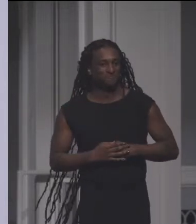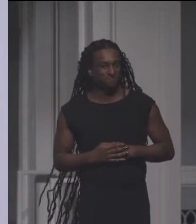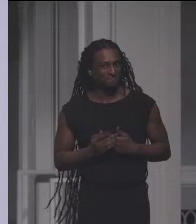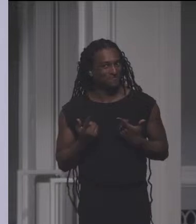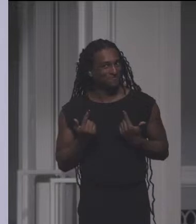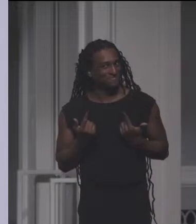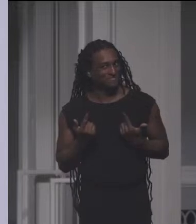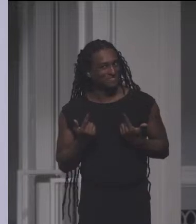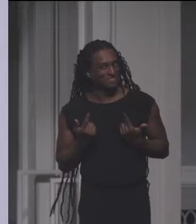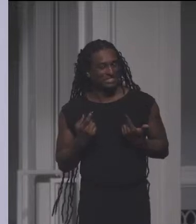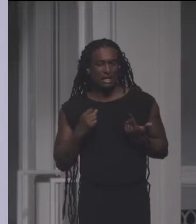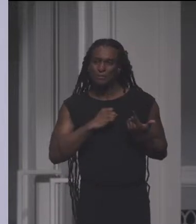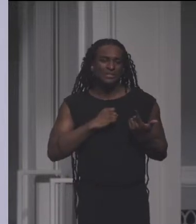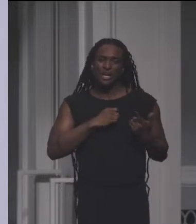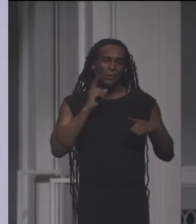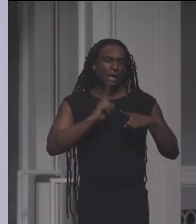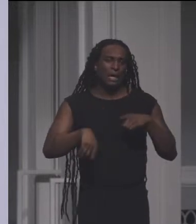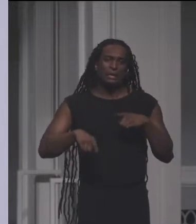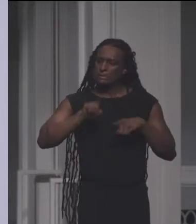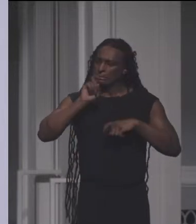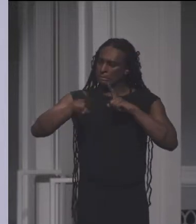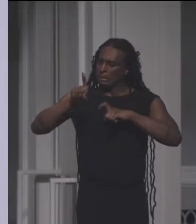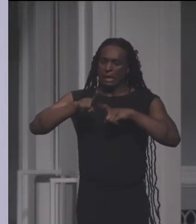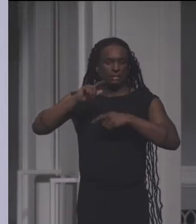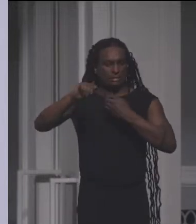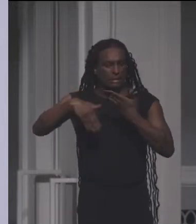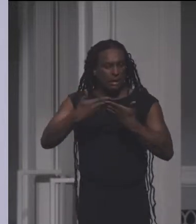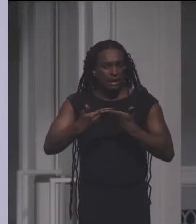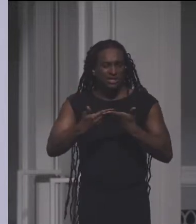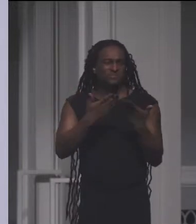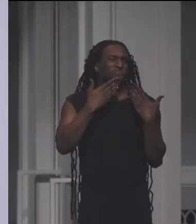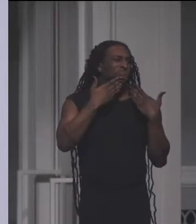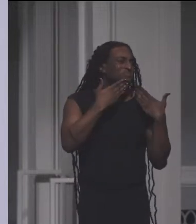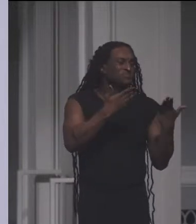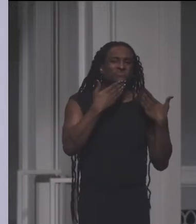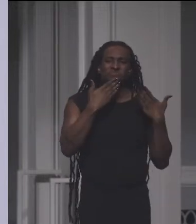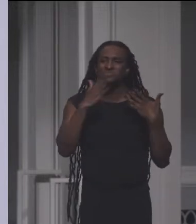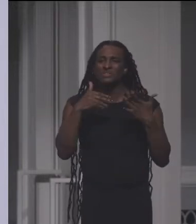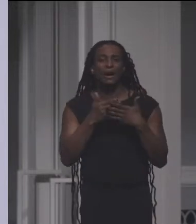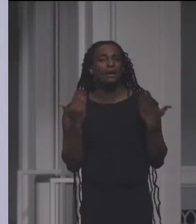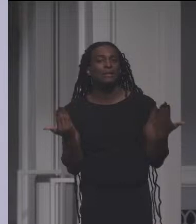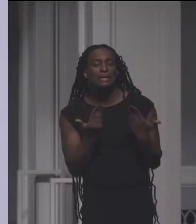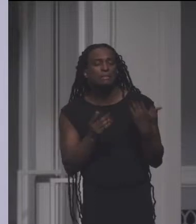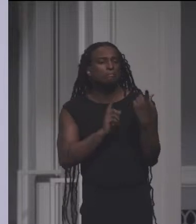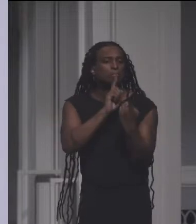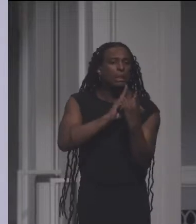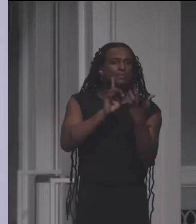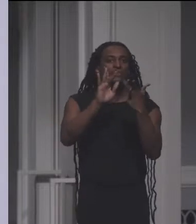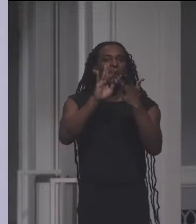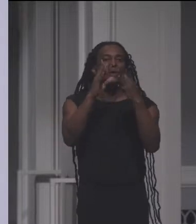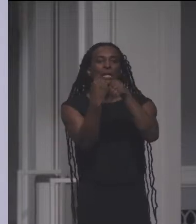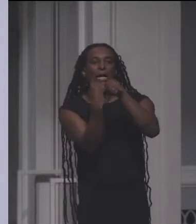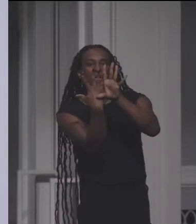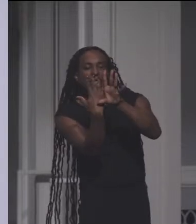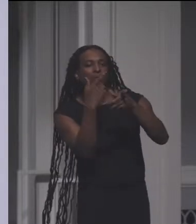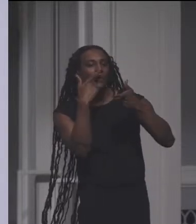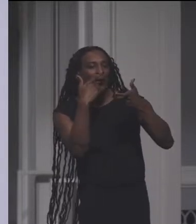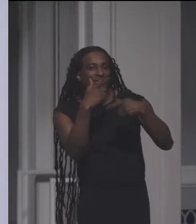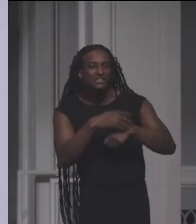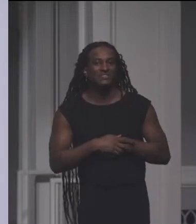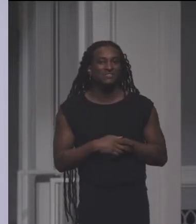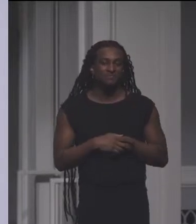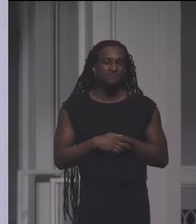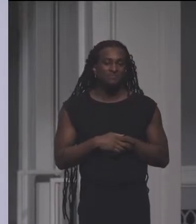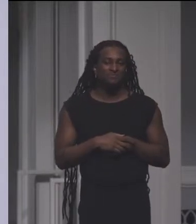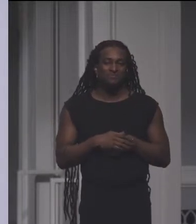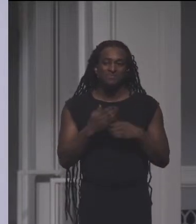And I'm sorry we couldn't get to all of them. And thank you to all of you who are here in person or online. Thank you also